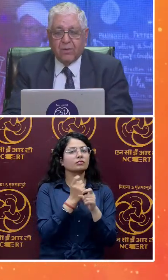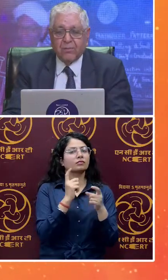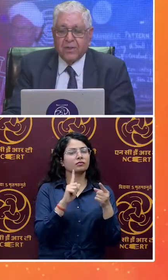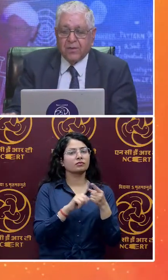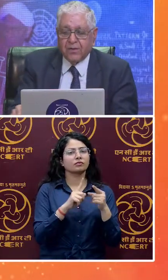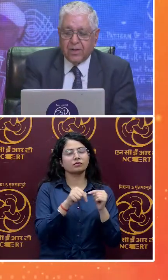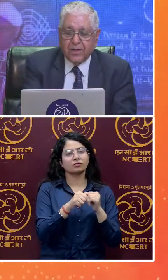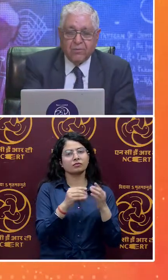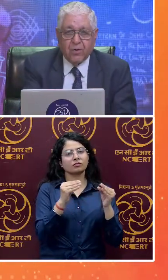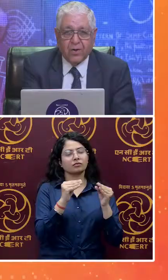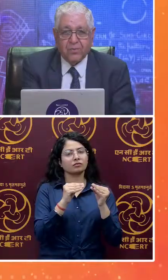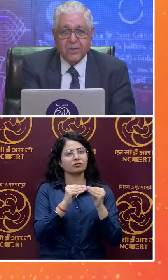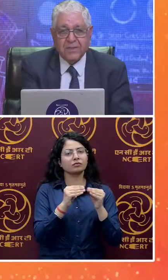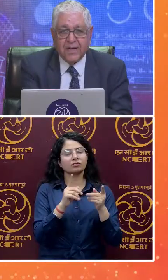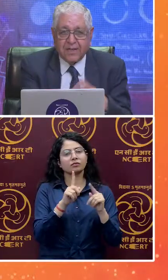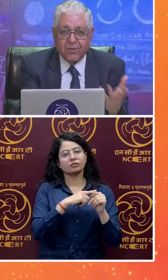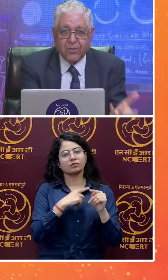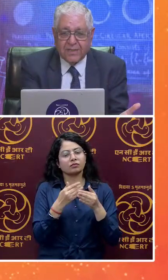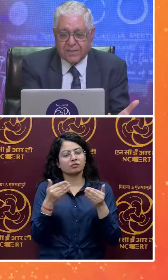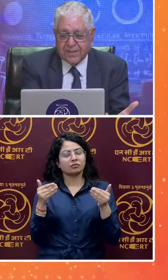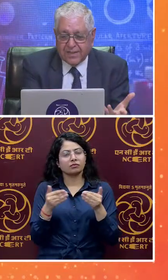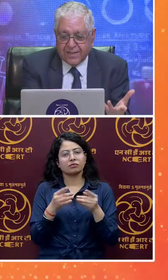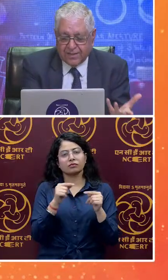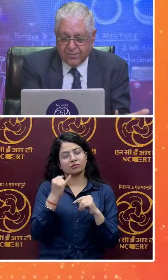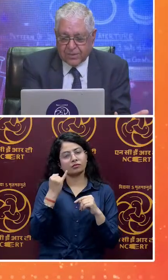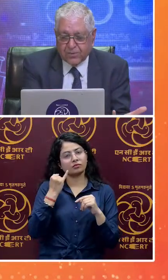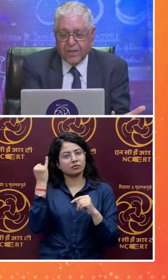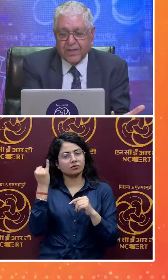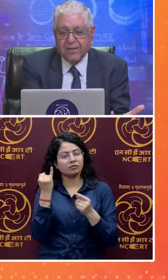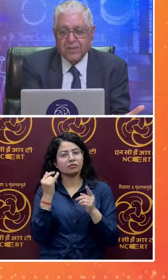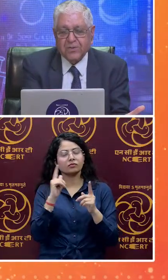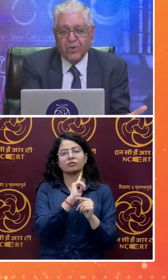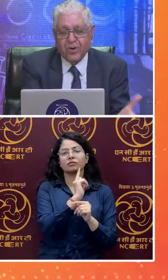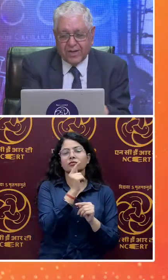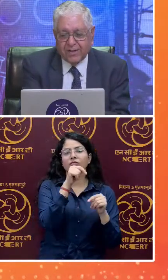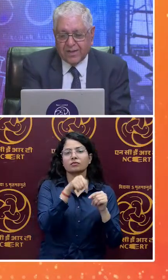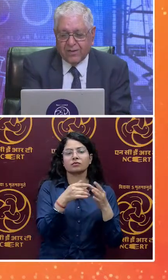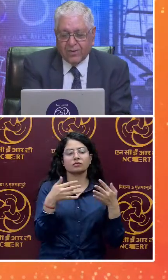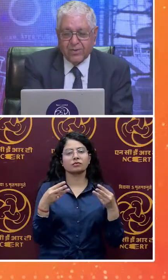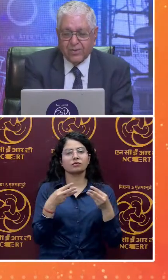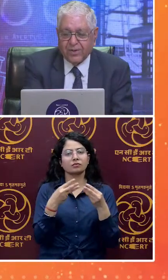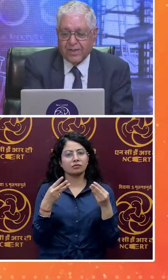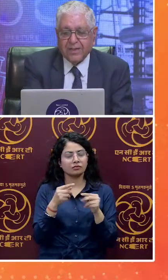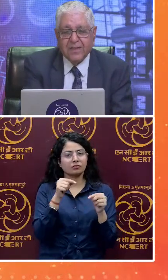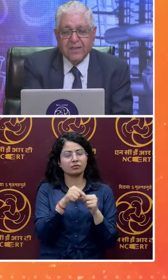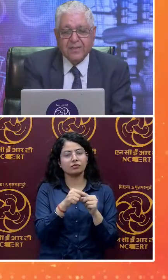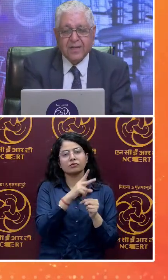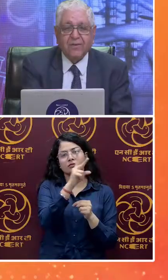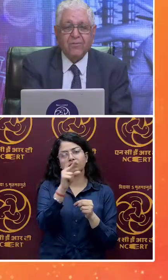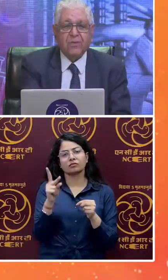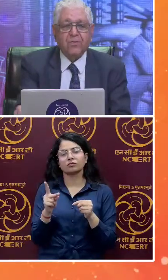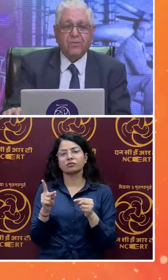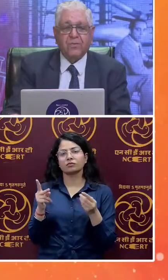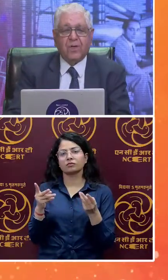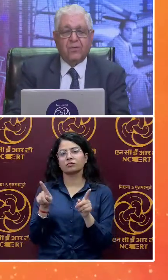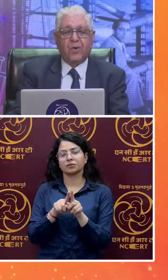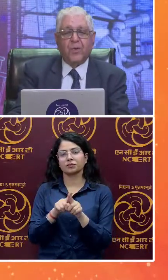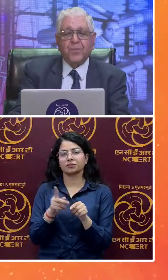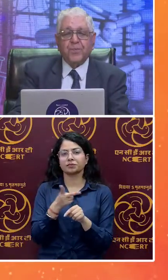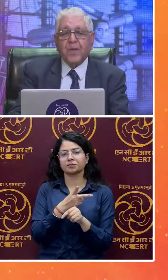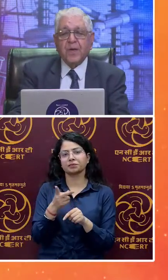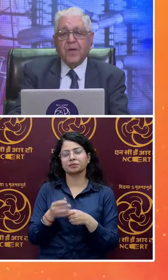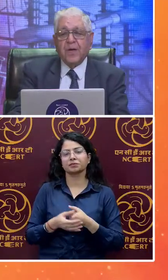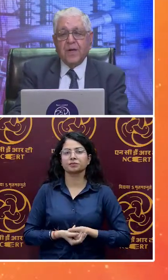British government on all the war efforts. He had advised during the First World and also during the Second World